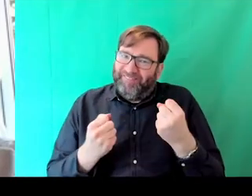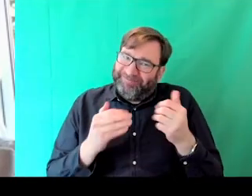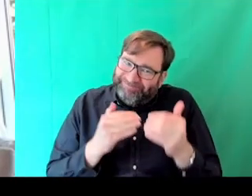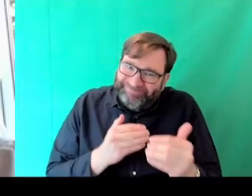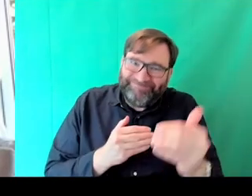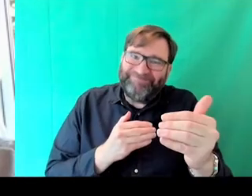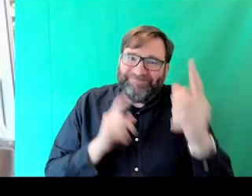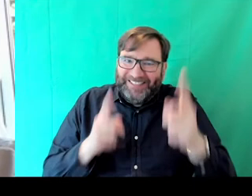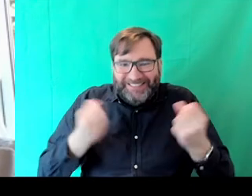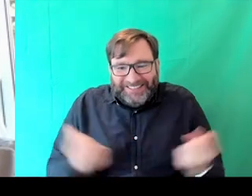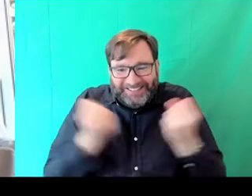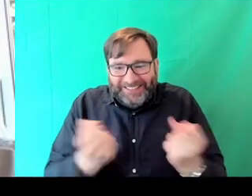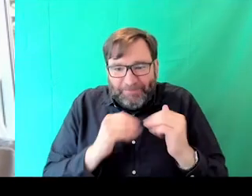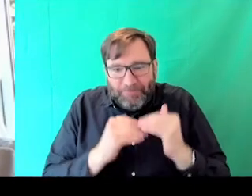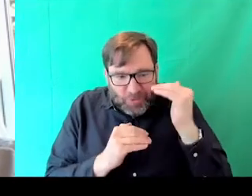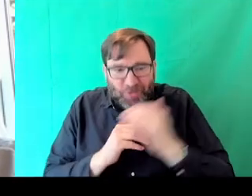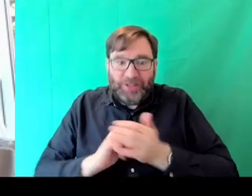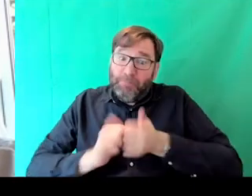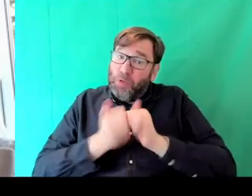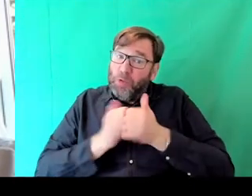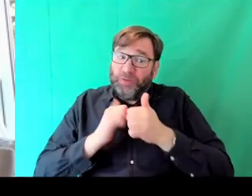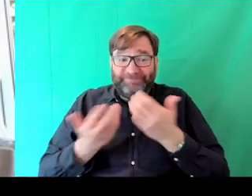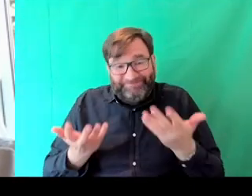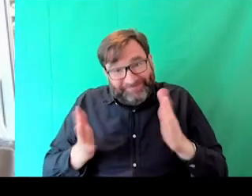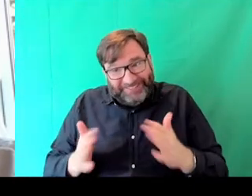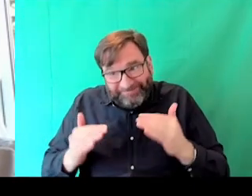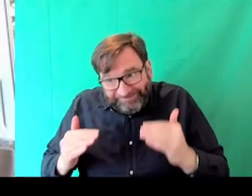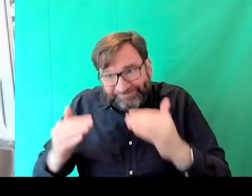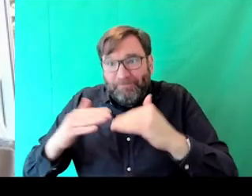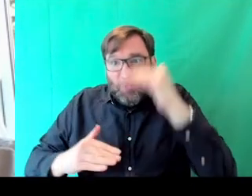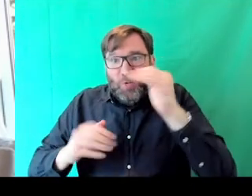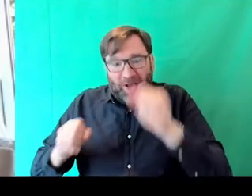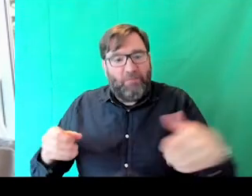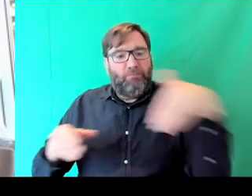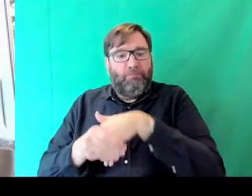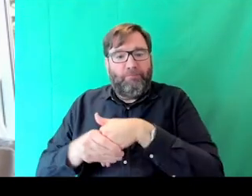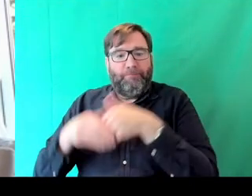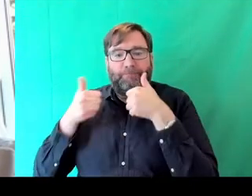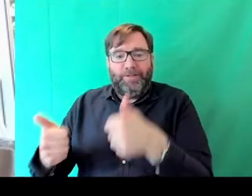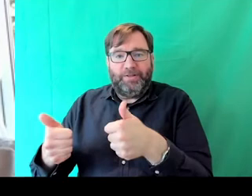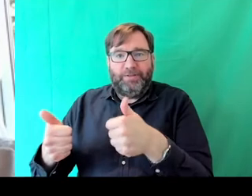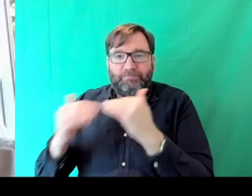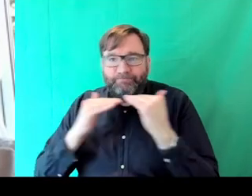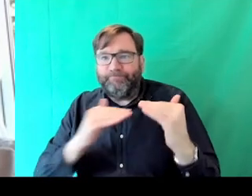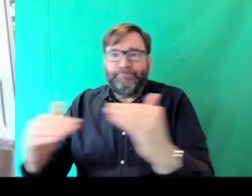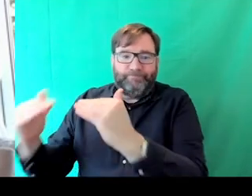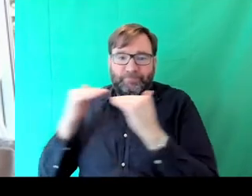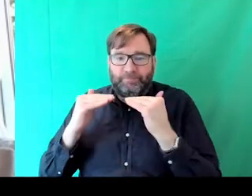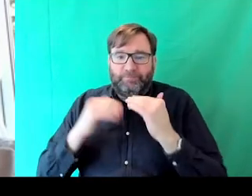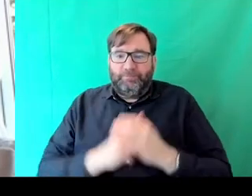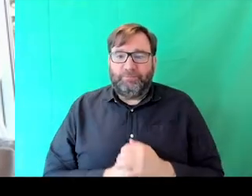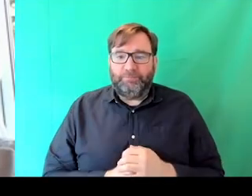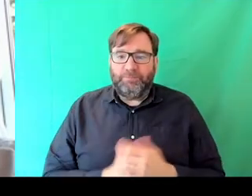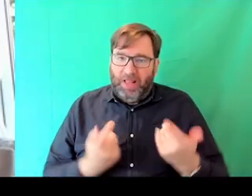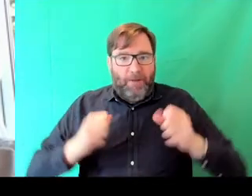team, I'll tell you that I treat my players as rugby players. They're not individuals with disabilities that happen to play rugby. No,